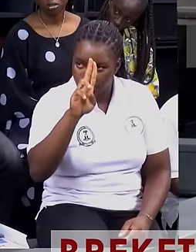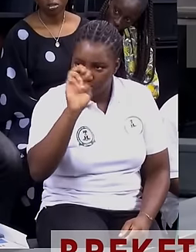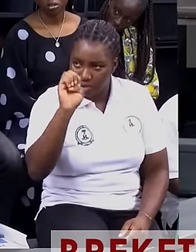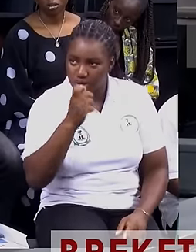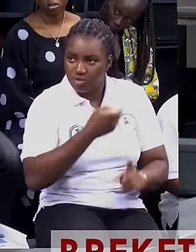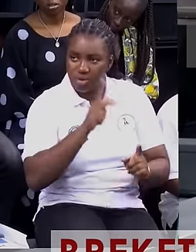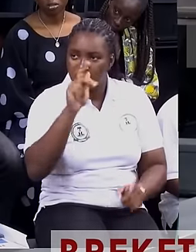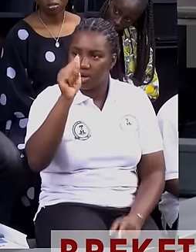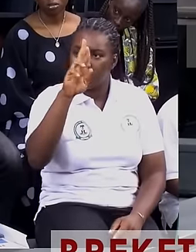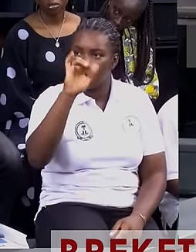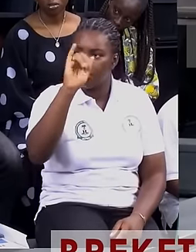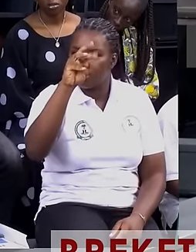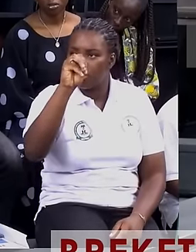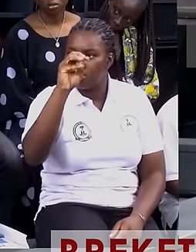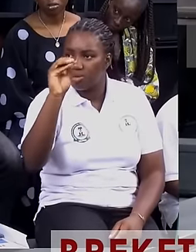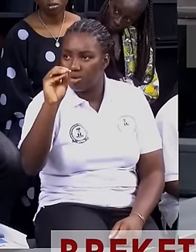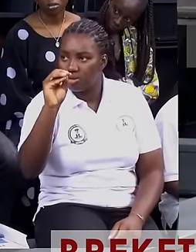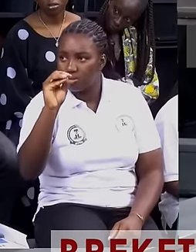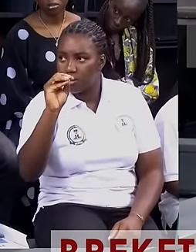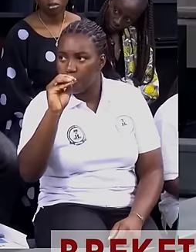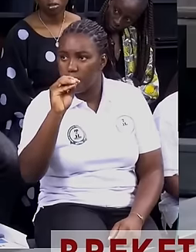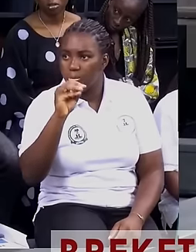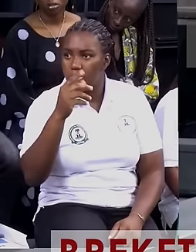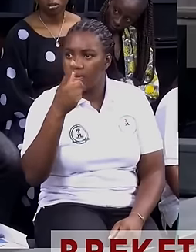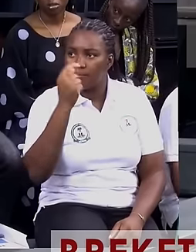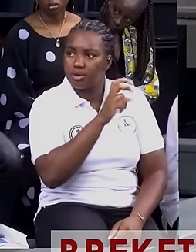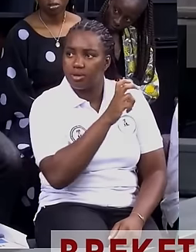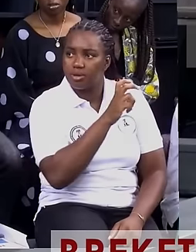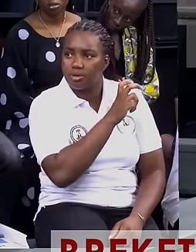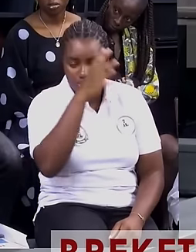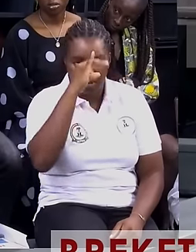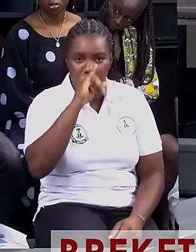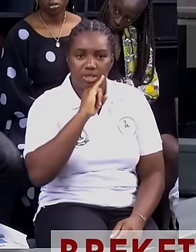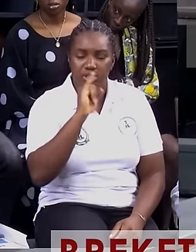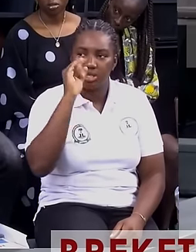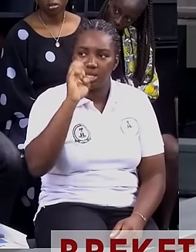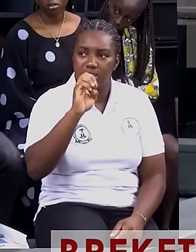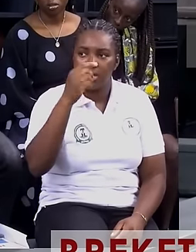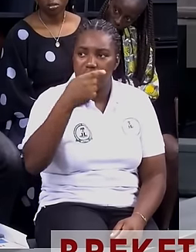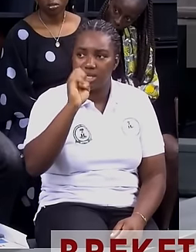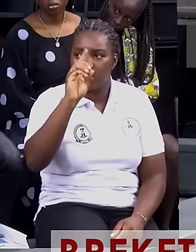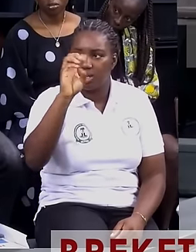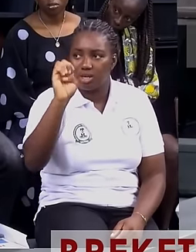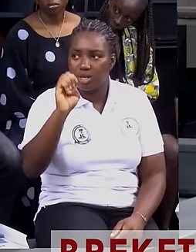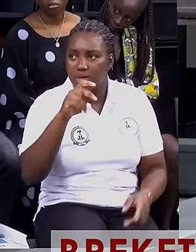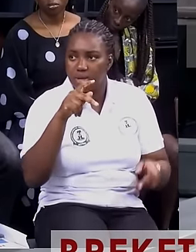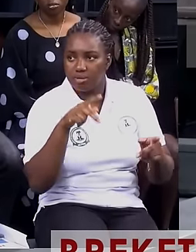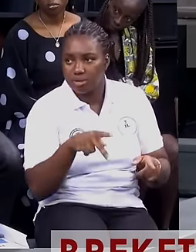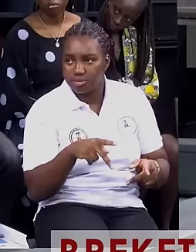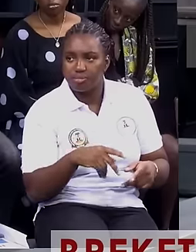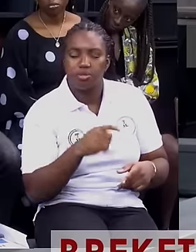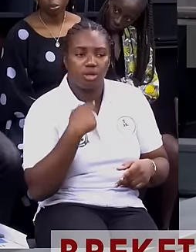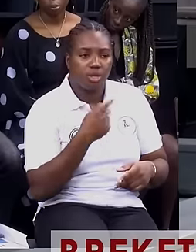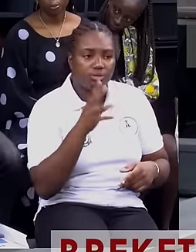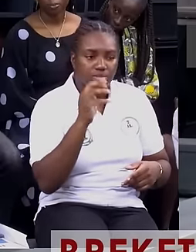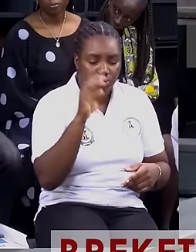Now looked for the. So the policeman is an illegal person. Yes, they now told them to go and look for my